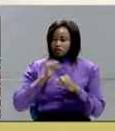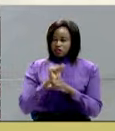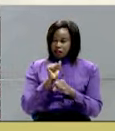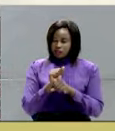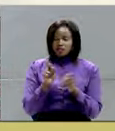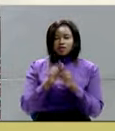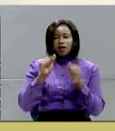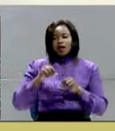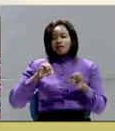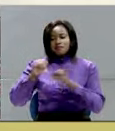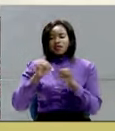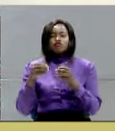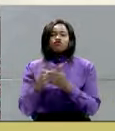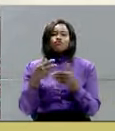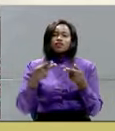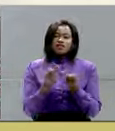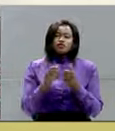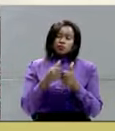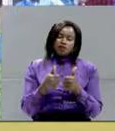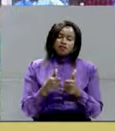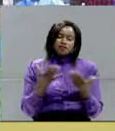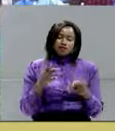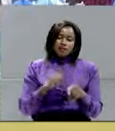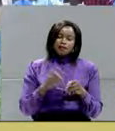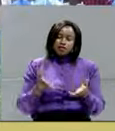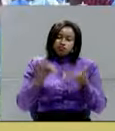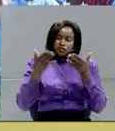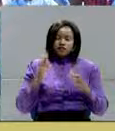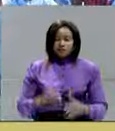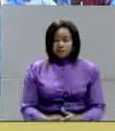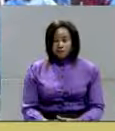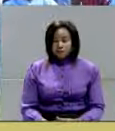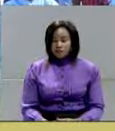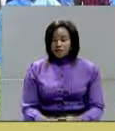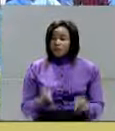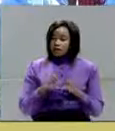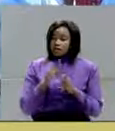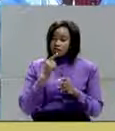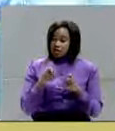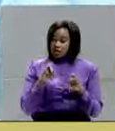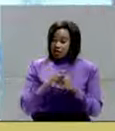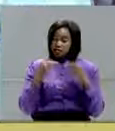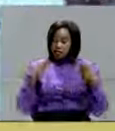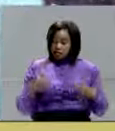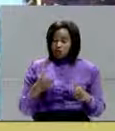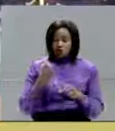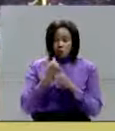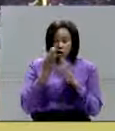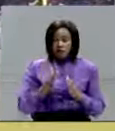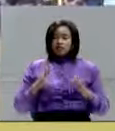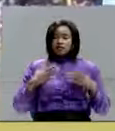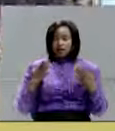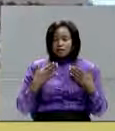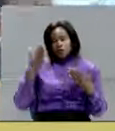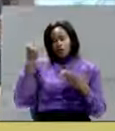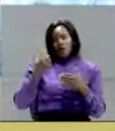manage those new facilities that we have upgraded. Atune says as health workers, they're happy with the president, especially salary increment